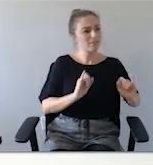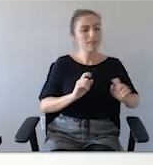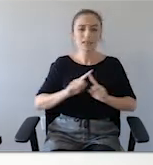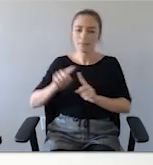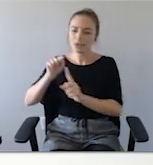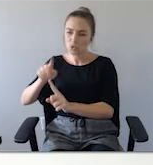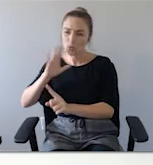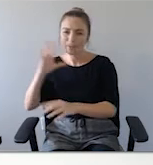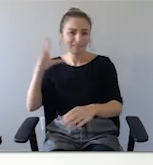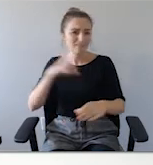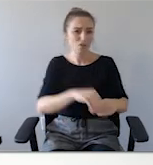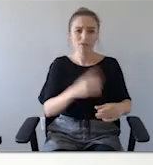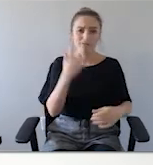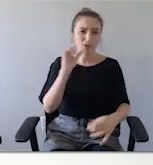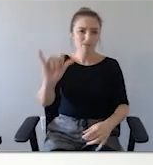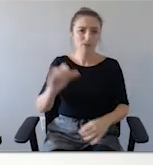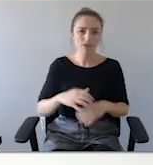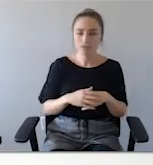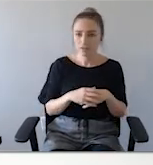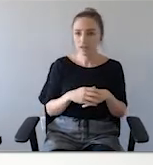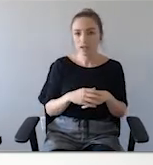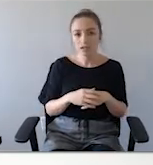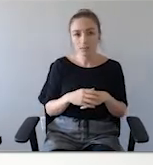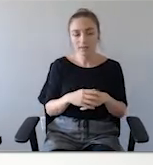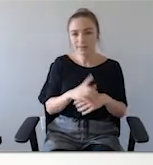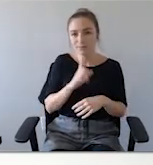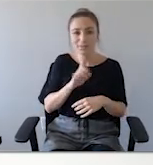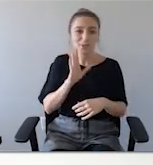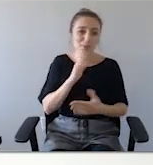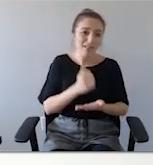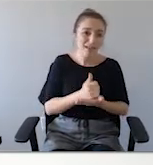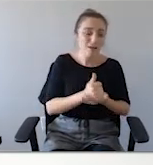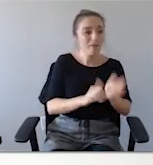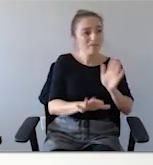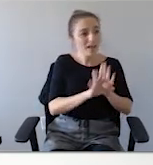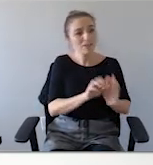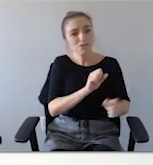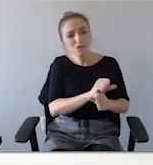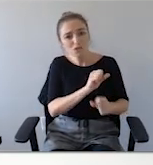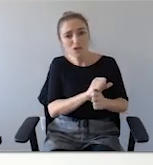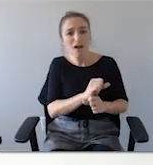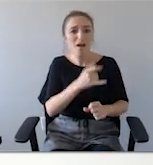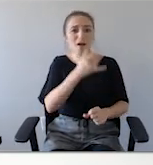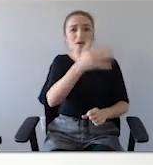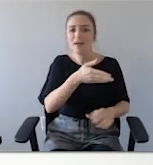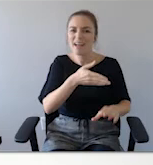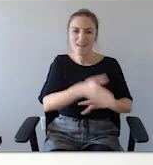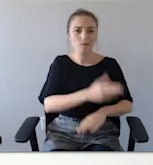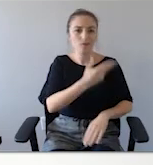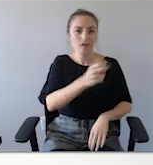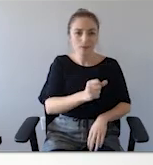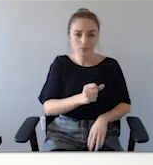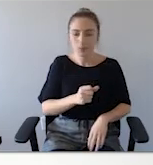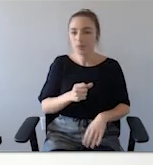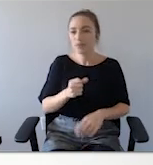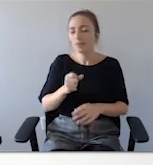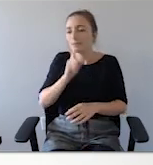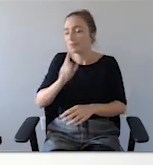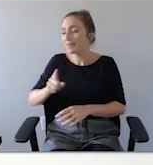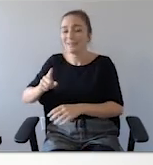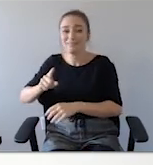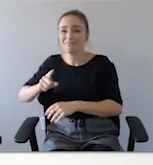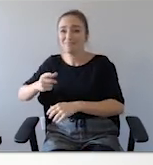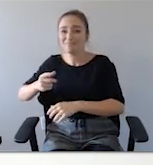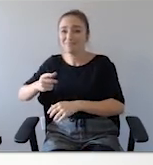How many people have to help their typical kids find a job, right? Our sisters, our brothers, our spouses. So chances are good